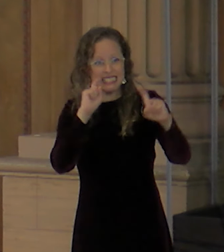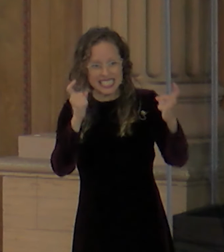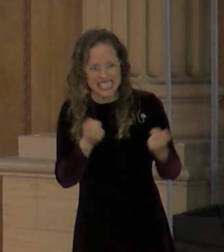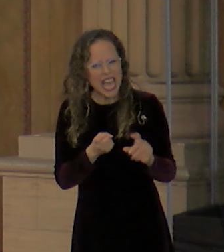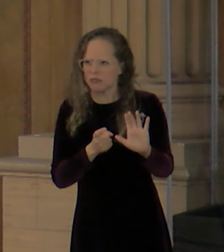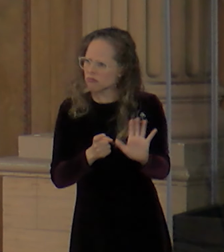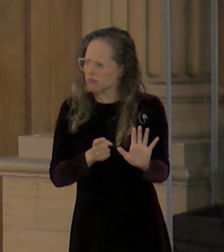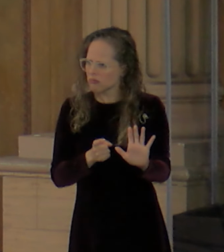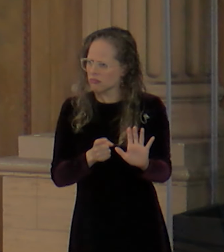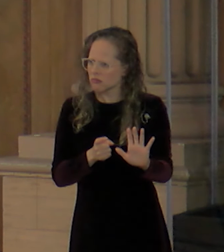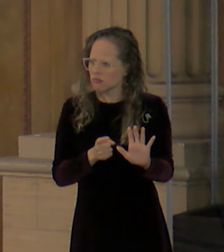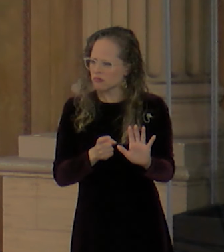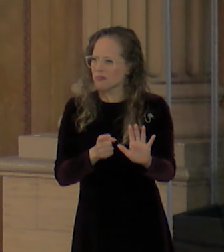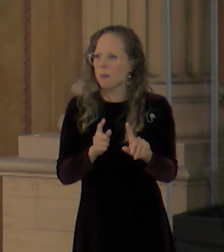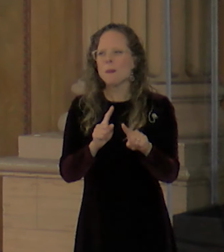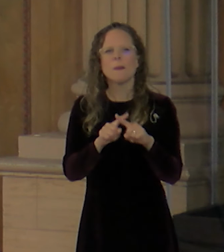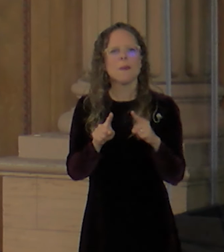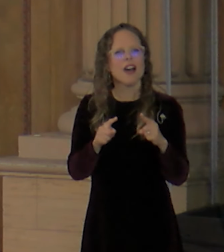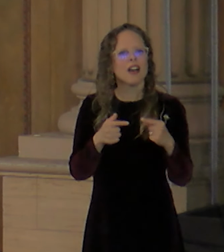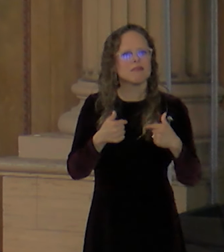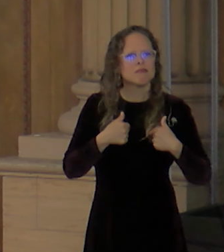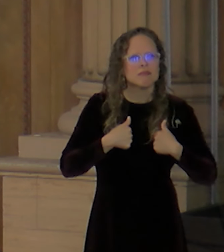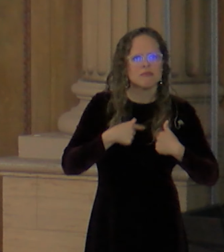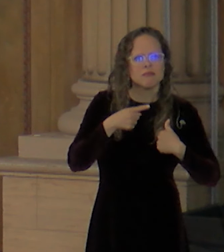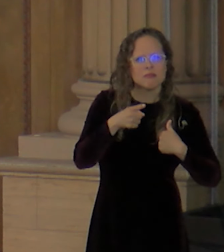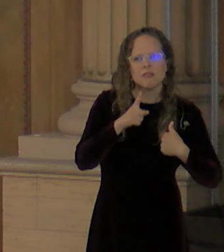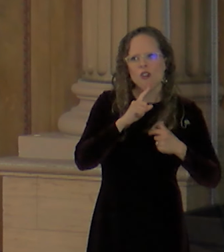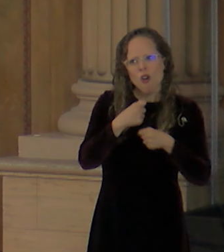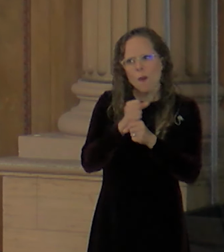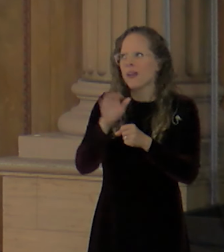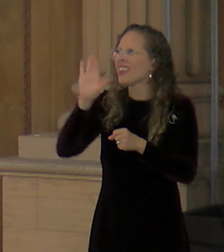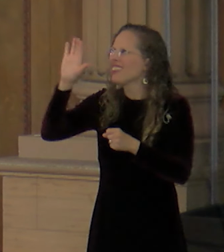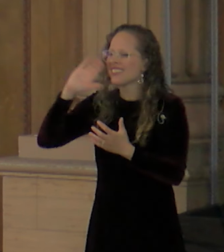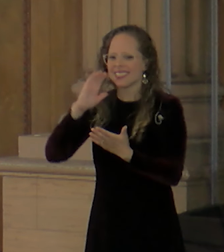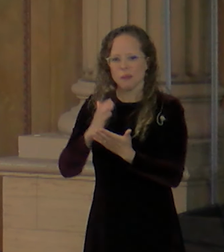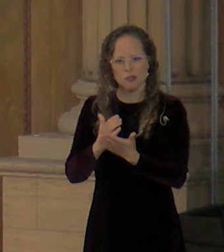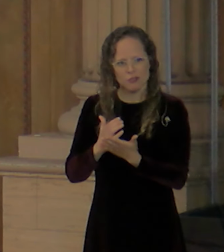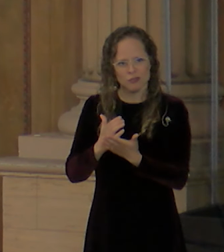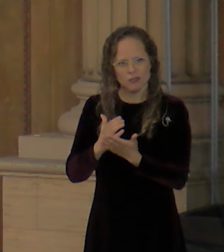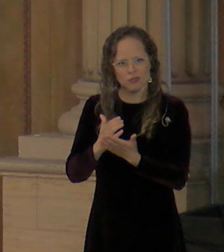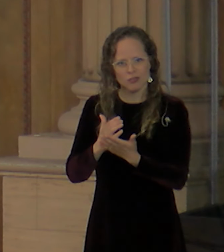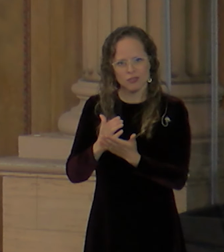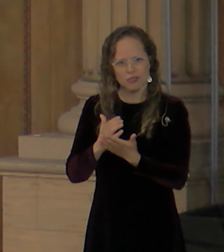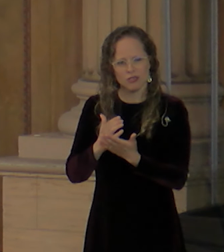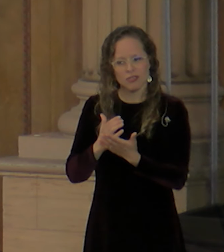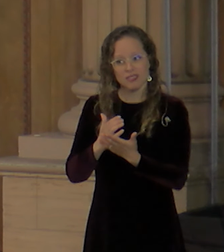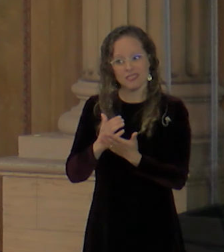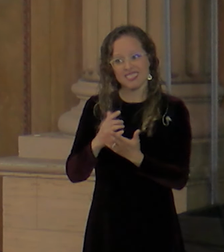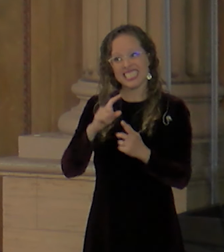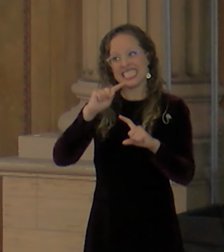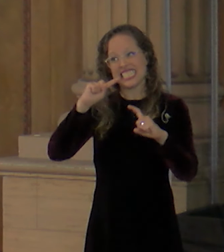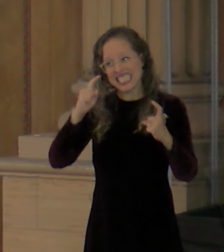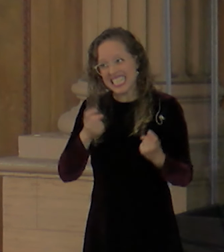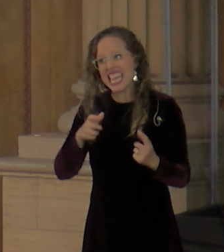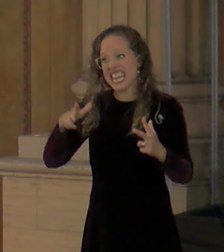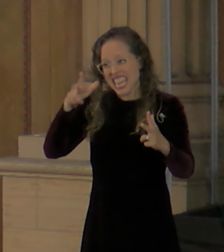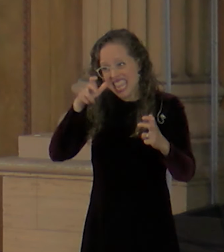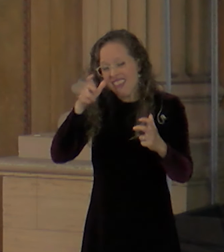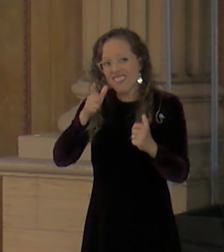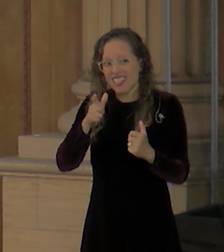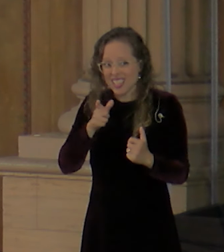and there's something to be fascinated with there. And Leviathan is real, and he's real in a good and beautiful